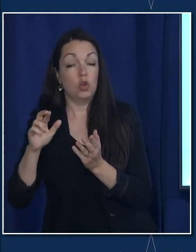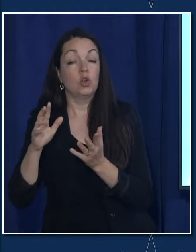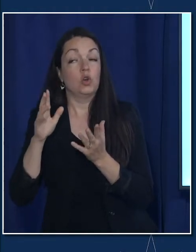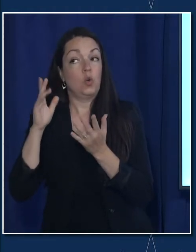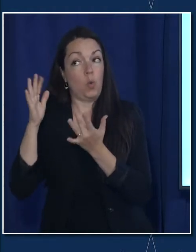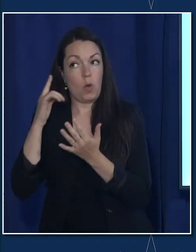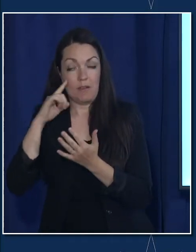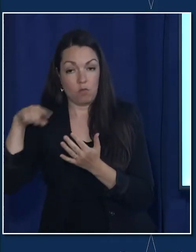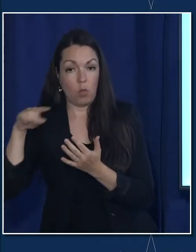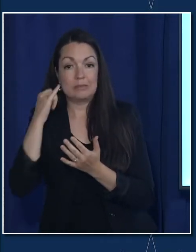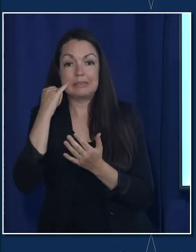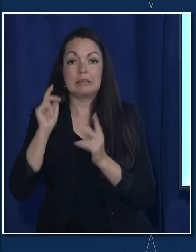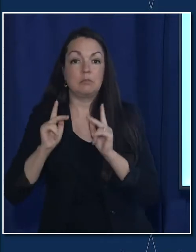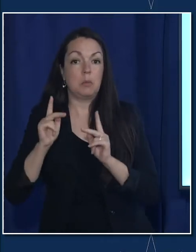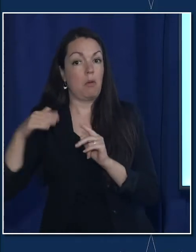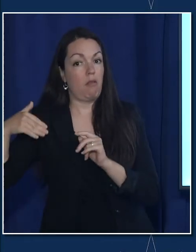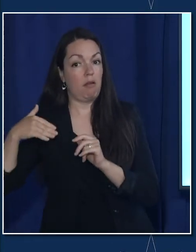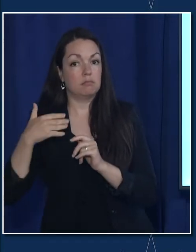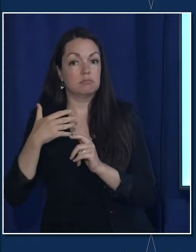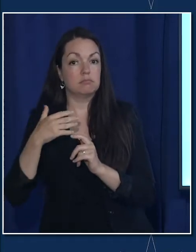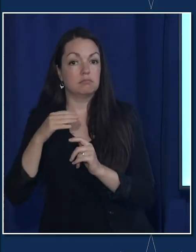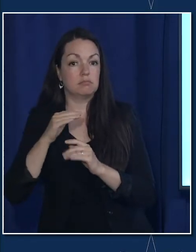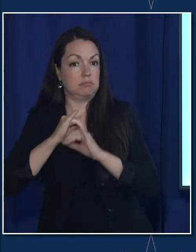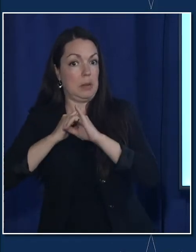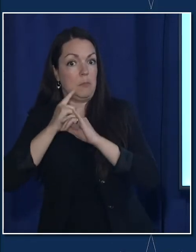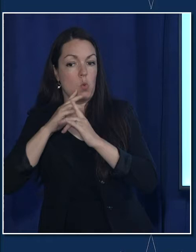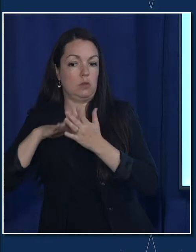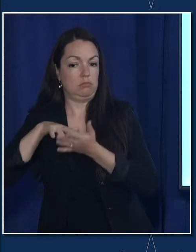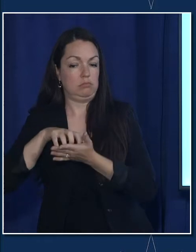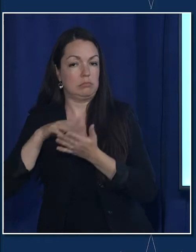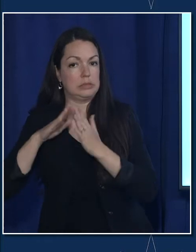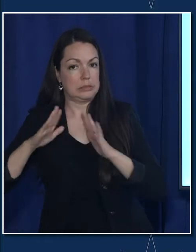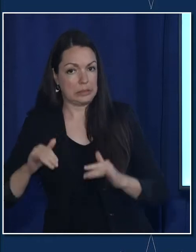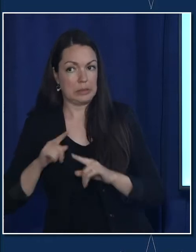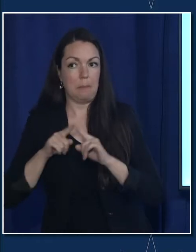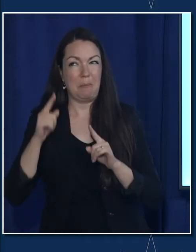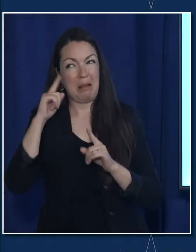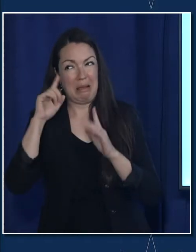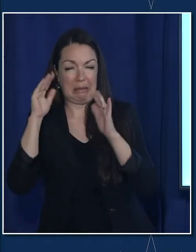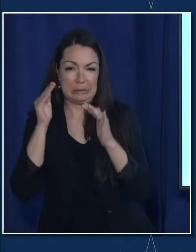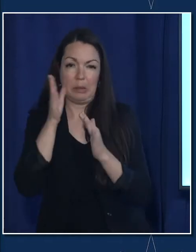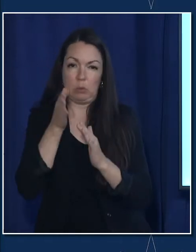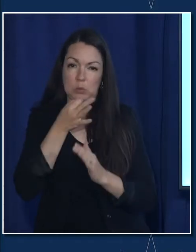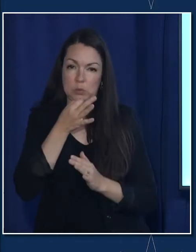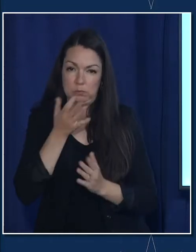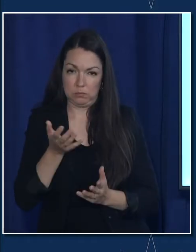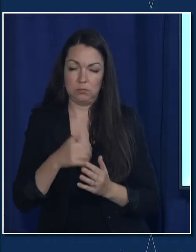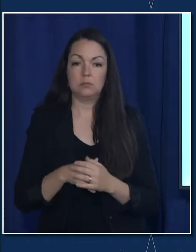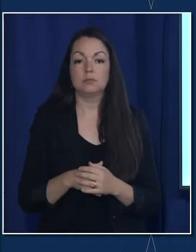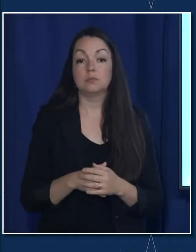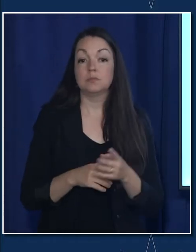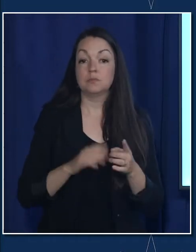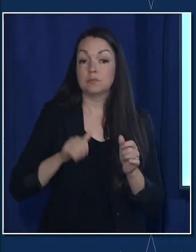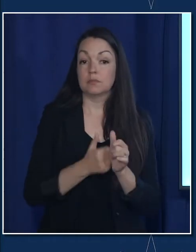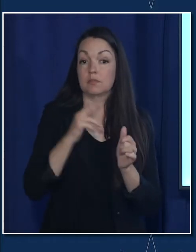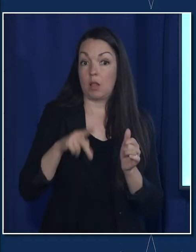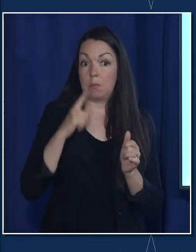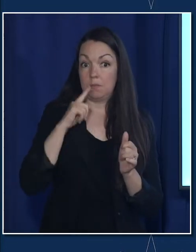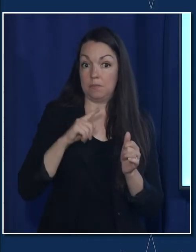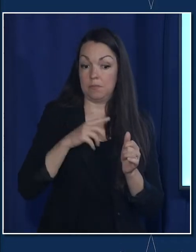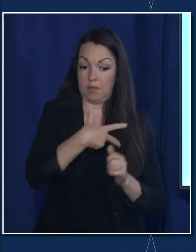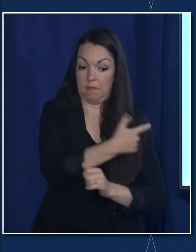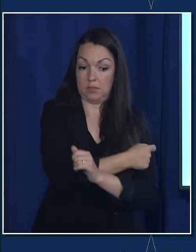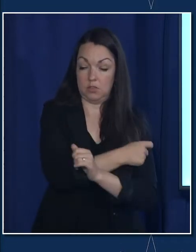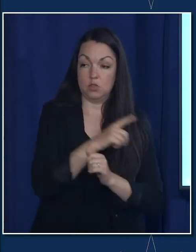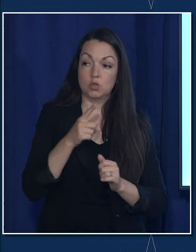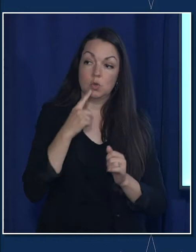yet for folks who are not immunocompromised, but I expect one is probably coming shortly. And just a follow-up on vaccination.